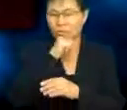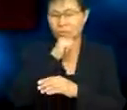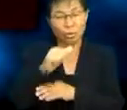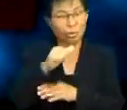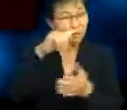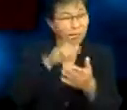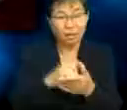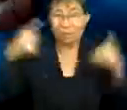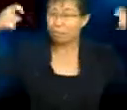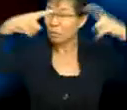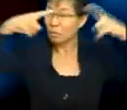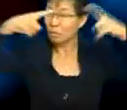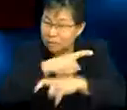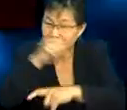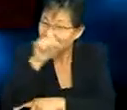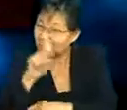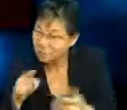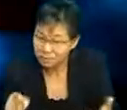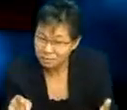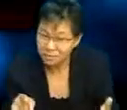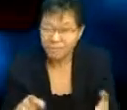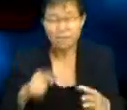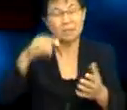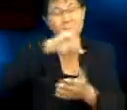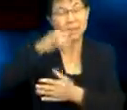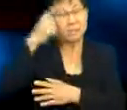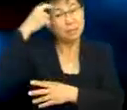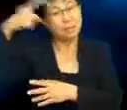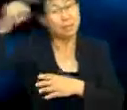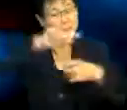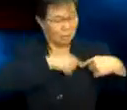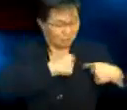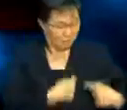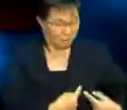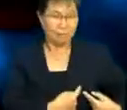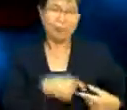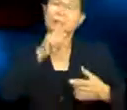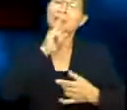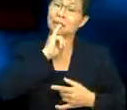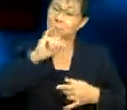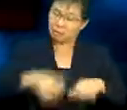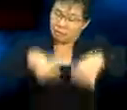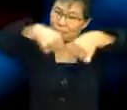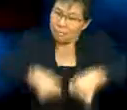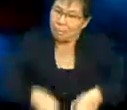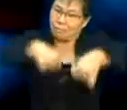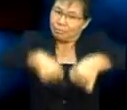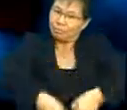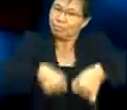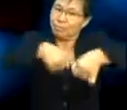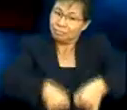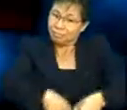It's not that complicated, is it? Just imagine that the heart is a